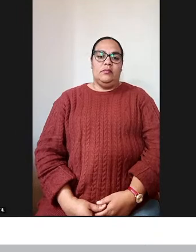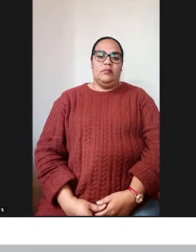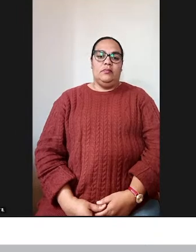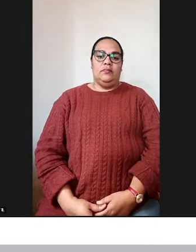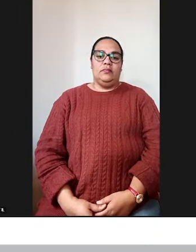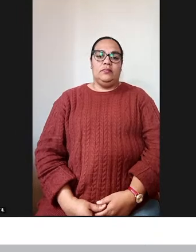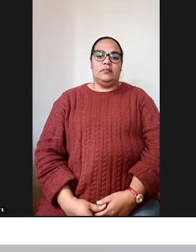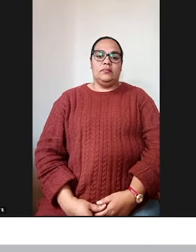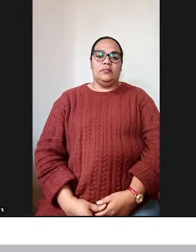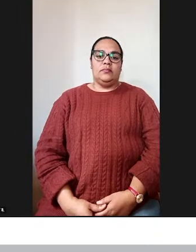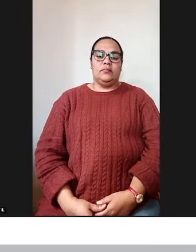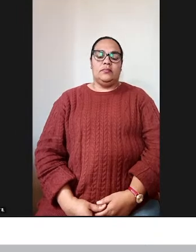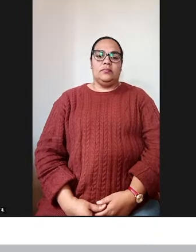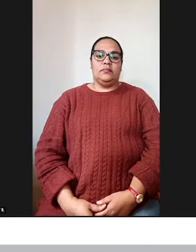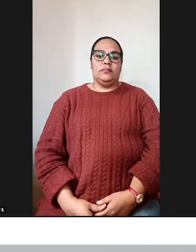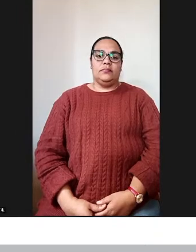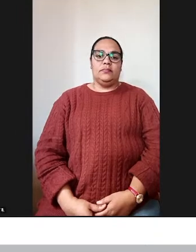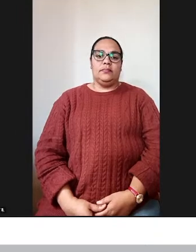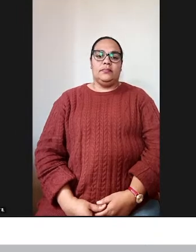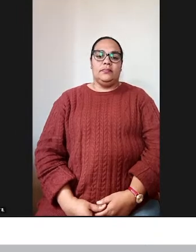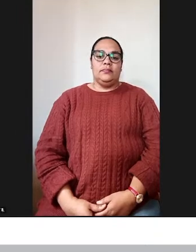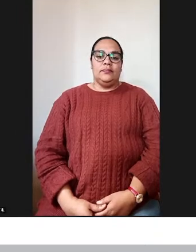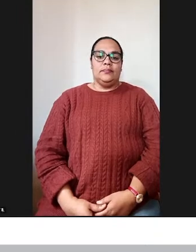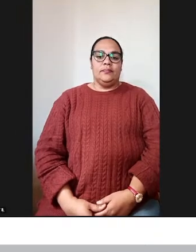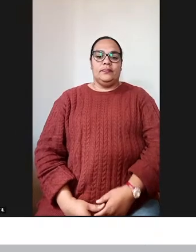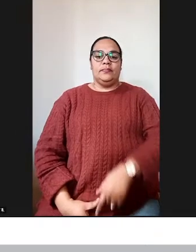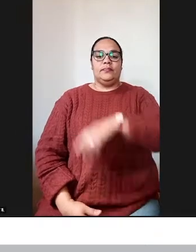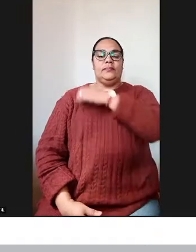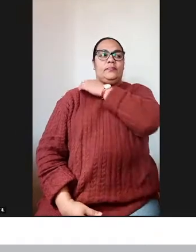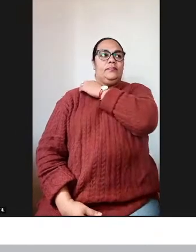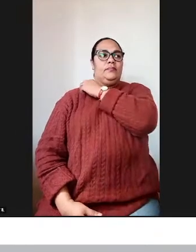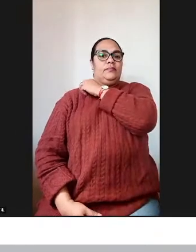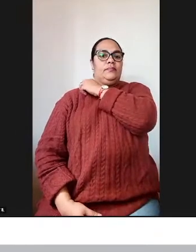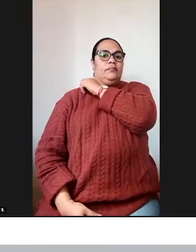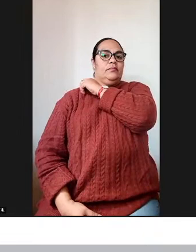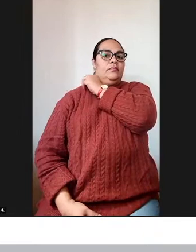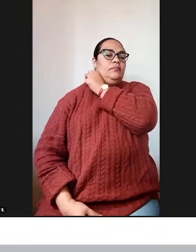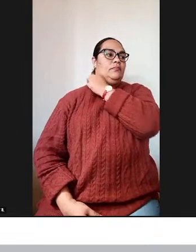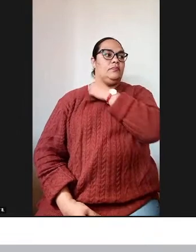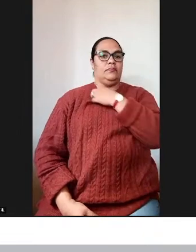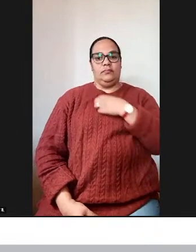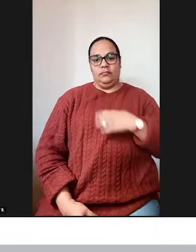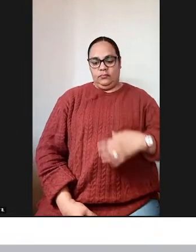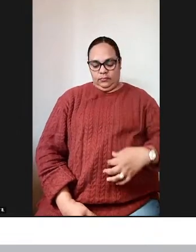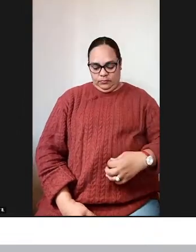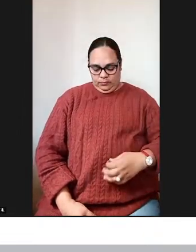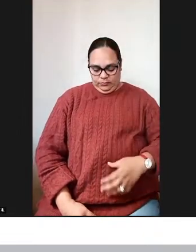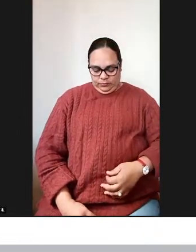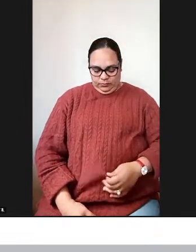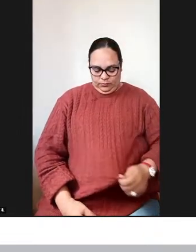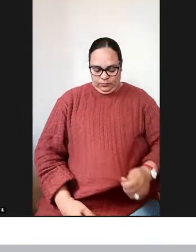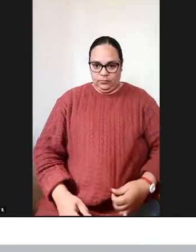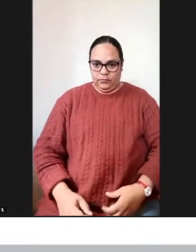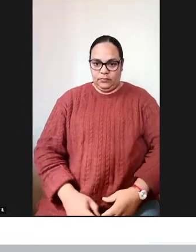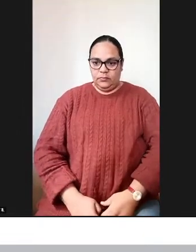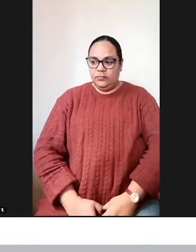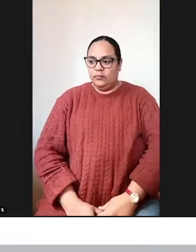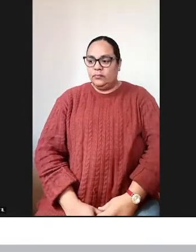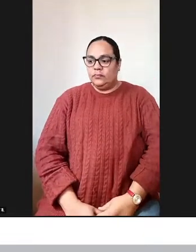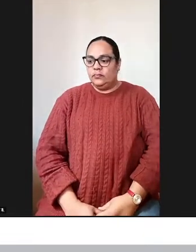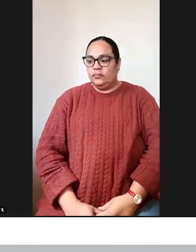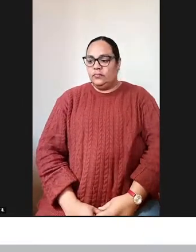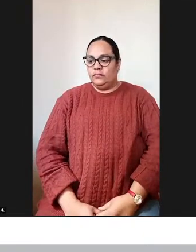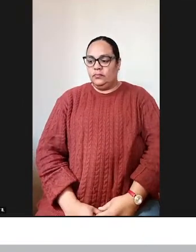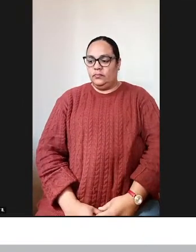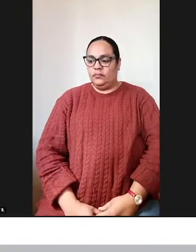It's just this report, Chair, that you can read out, and then just these 2 minutes. Okay, so we'll first deal with this now. No? And I'll just say the report,